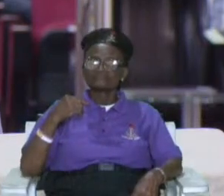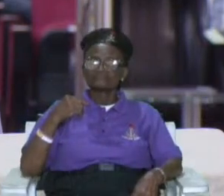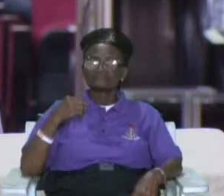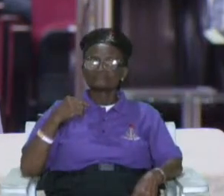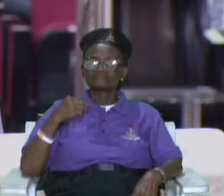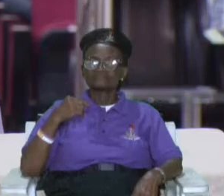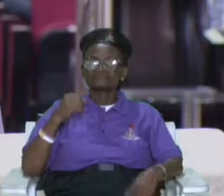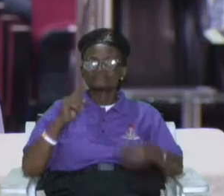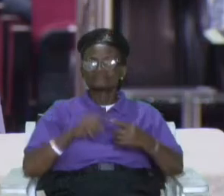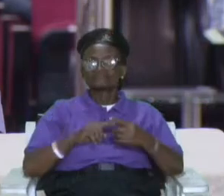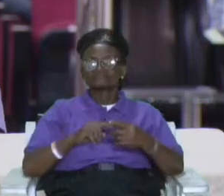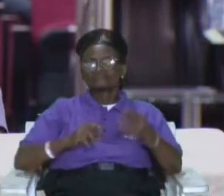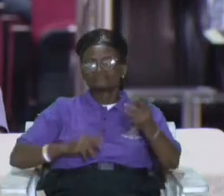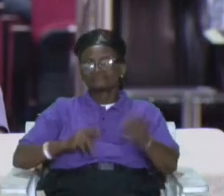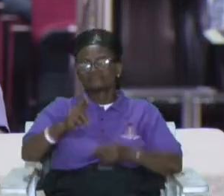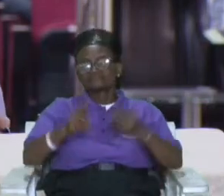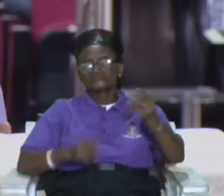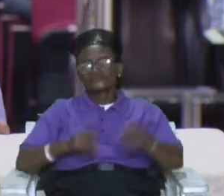to rule